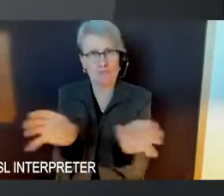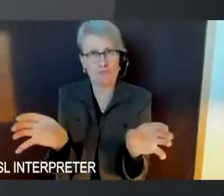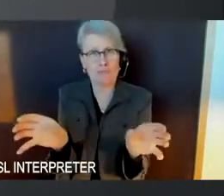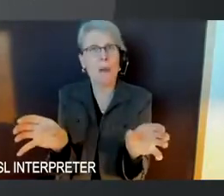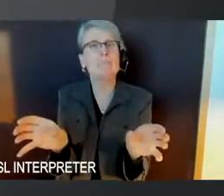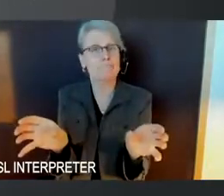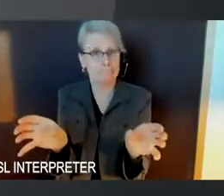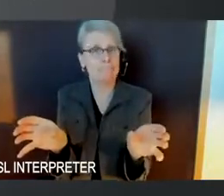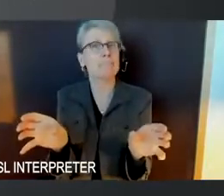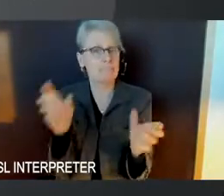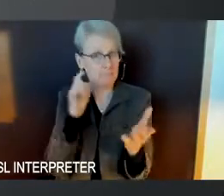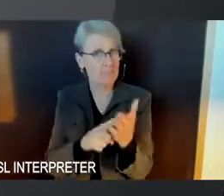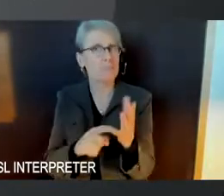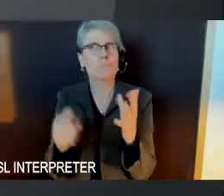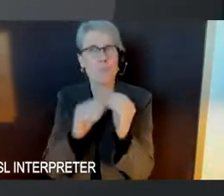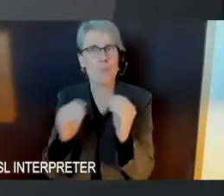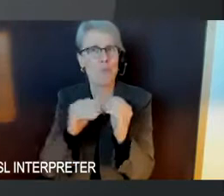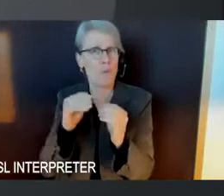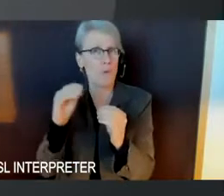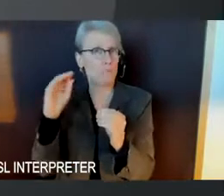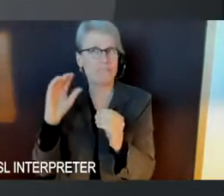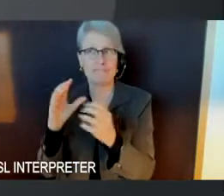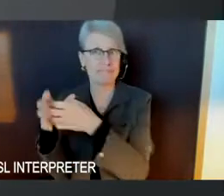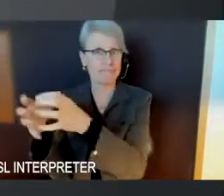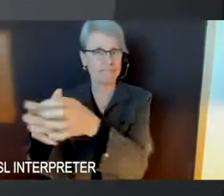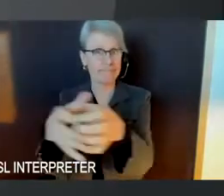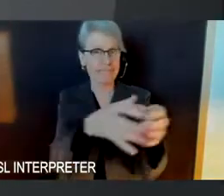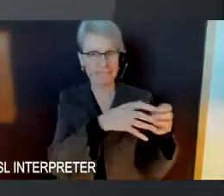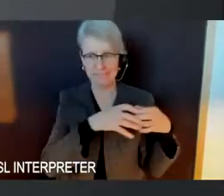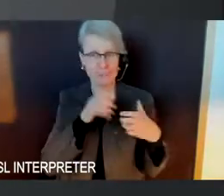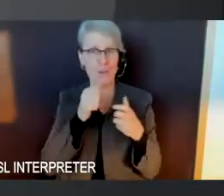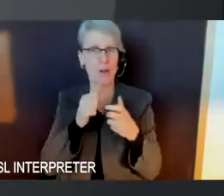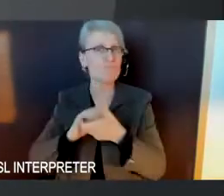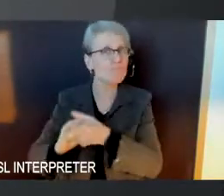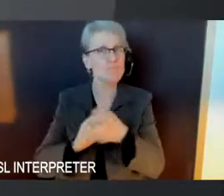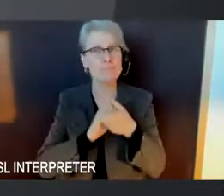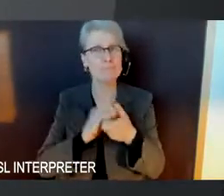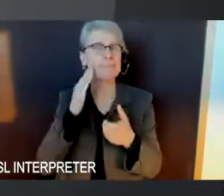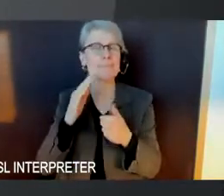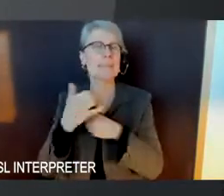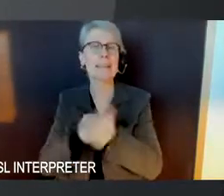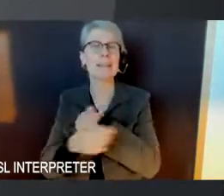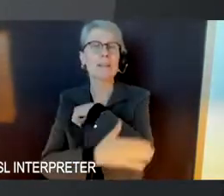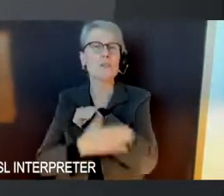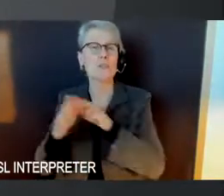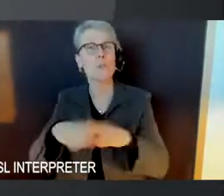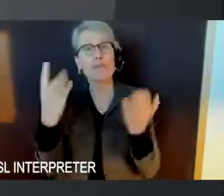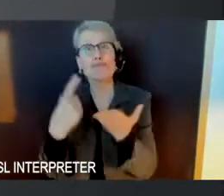This is creating the dramatic polarization that we're seeing across